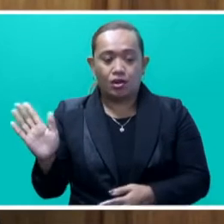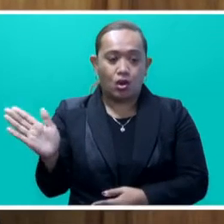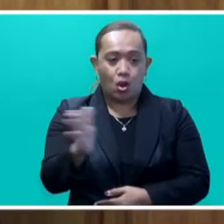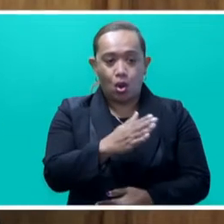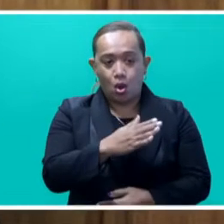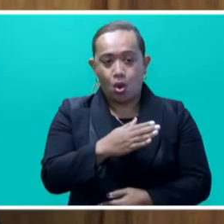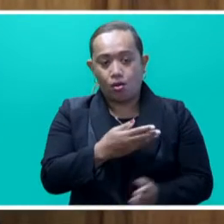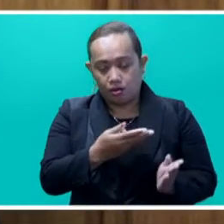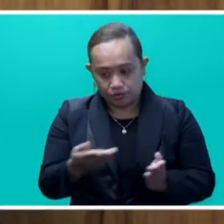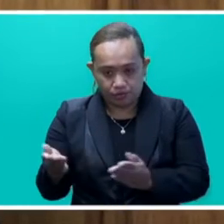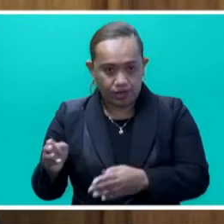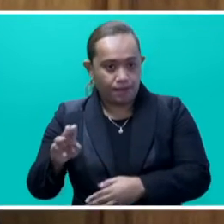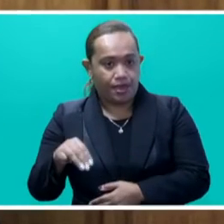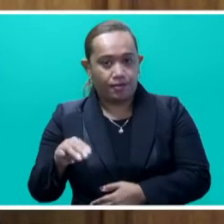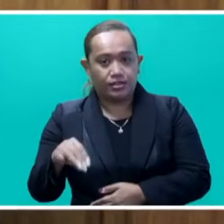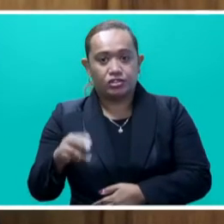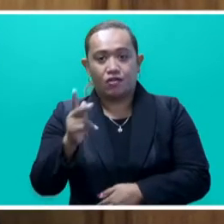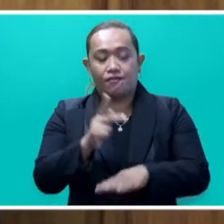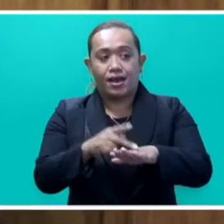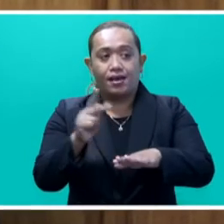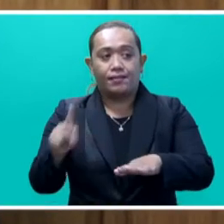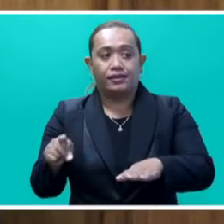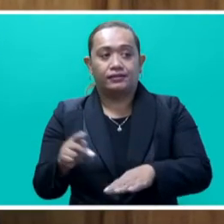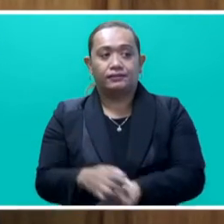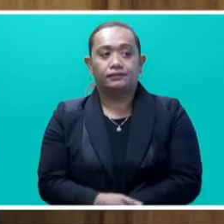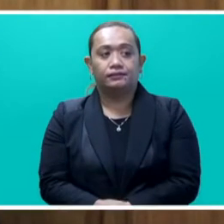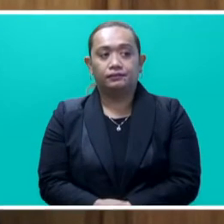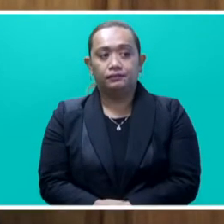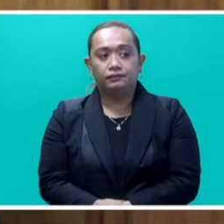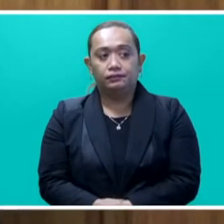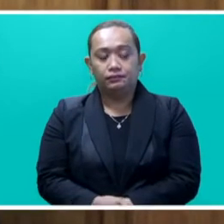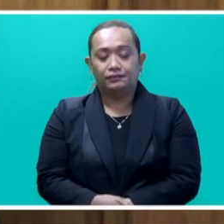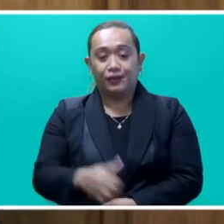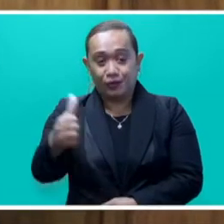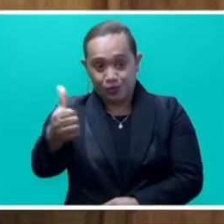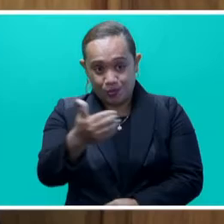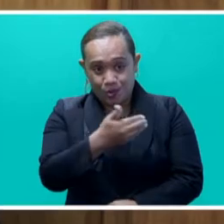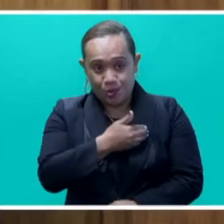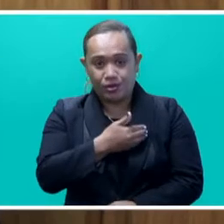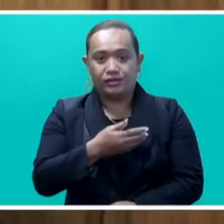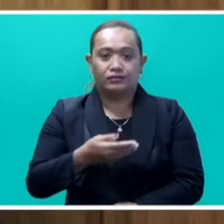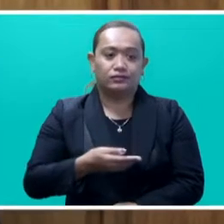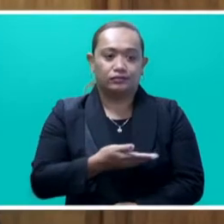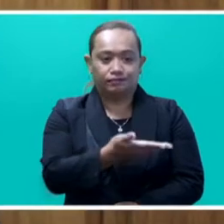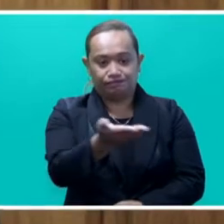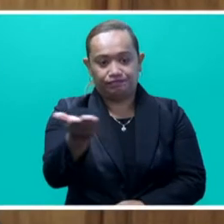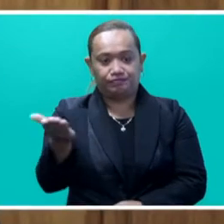Parliament, and the people of Fiji. A very good morning to you all.